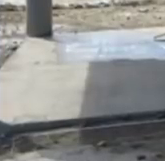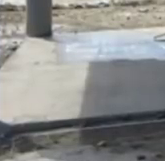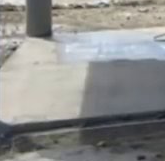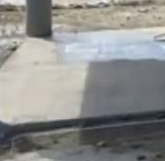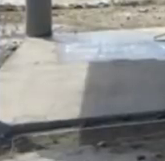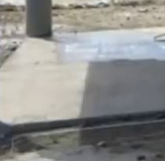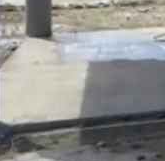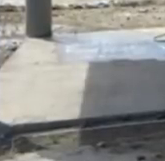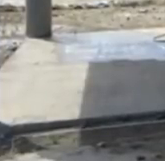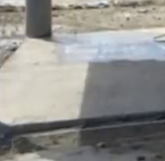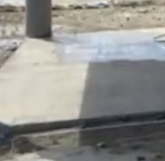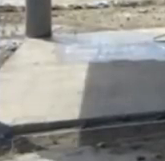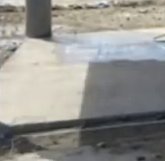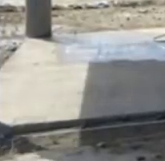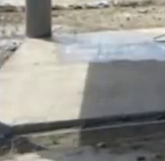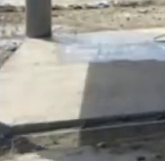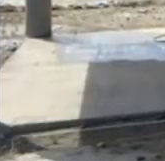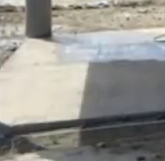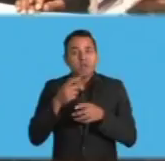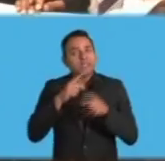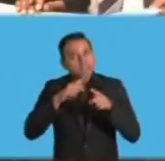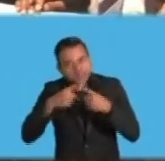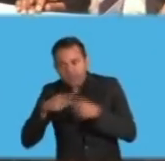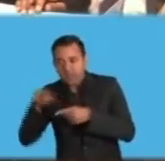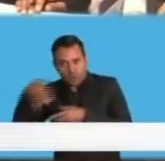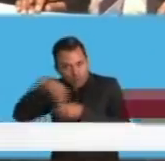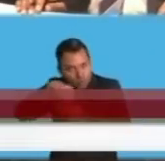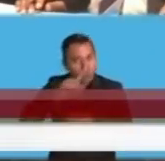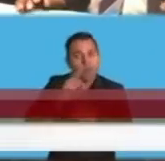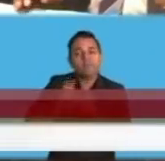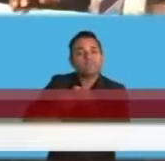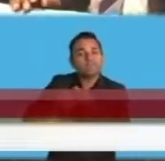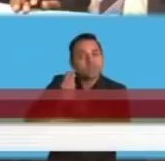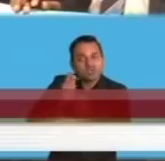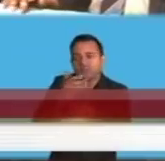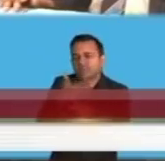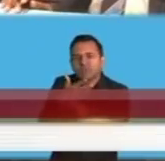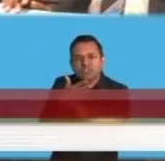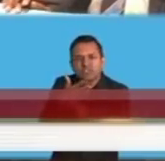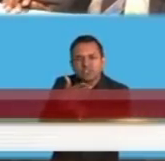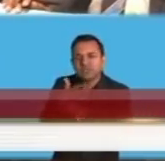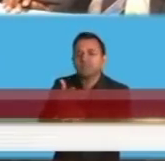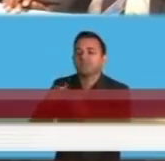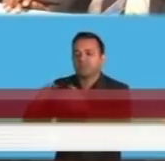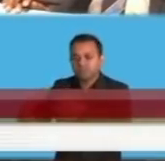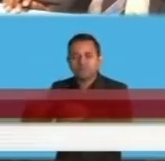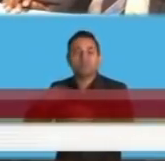commence next month and there are plans for extension. I have been informed by the Nasinu Town Council